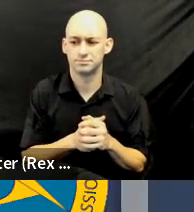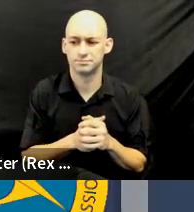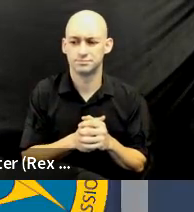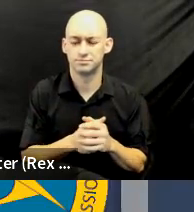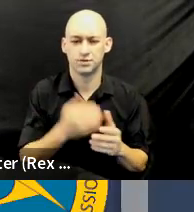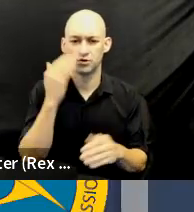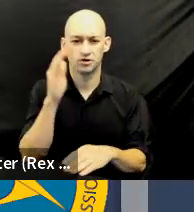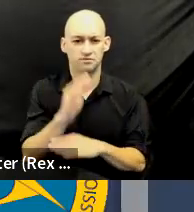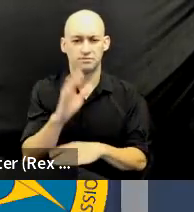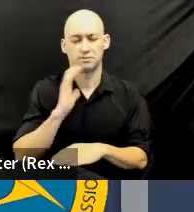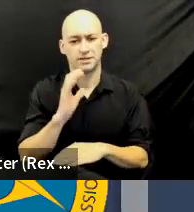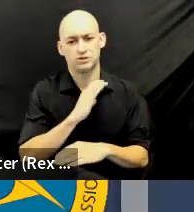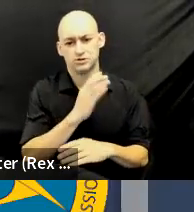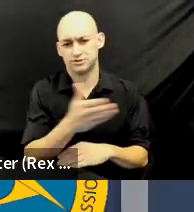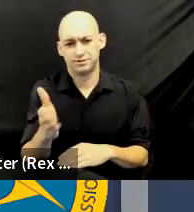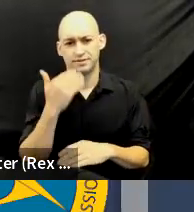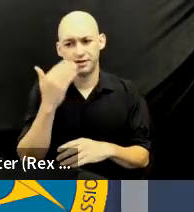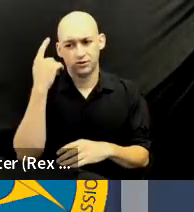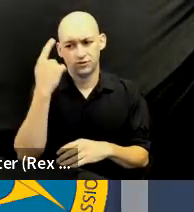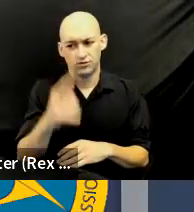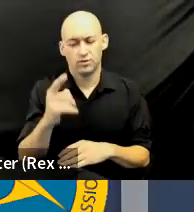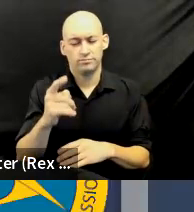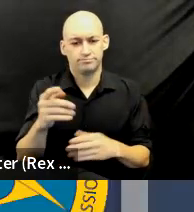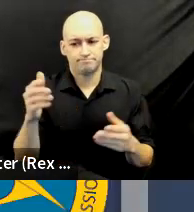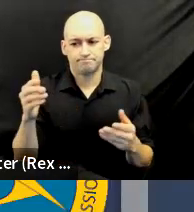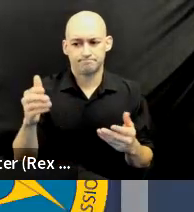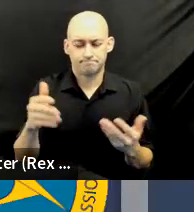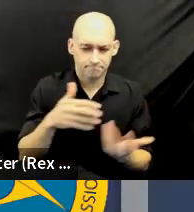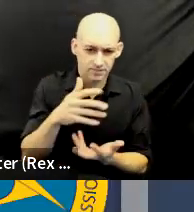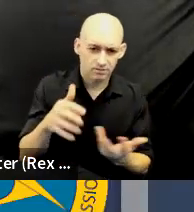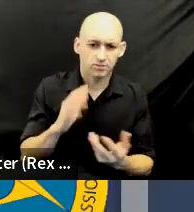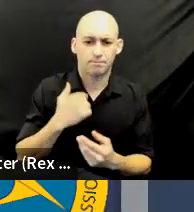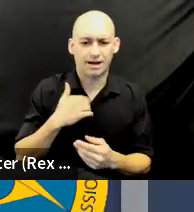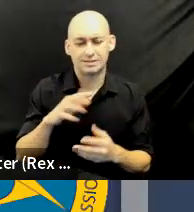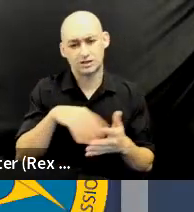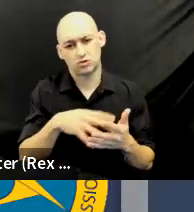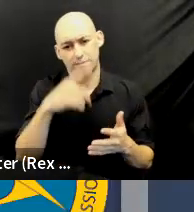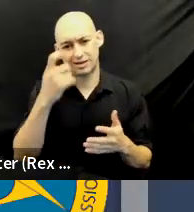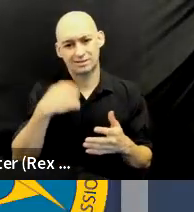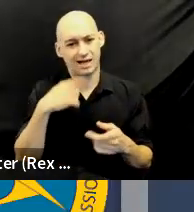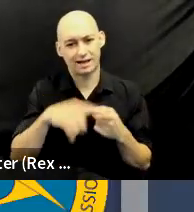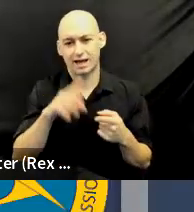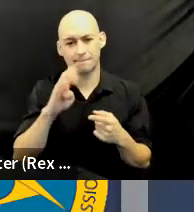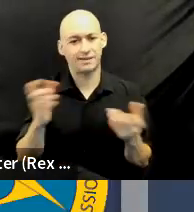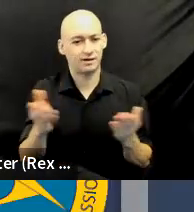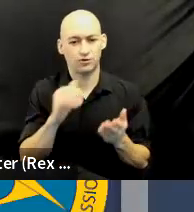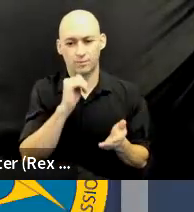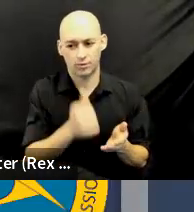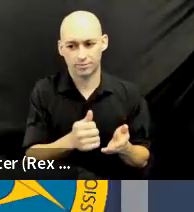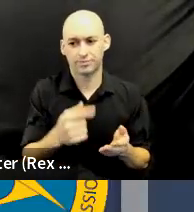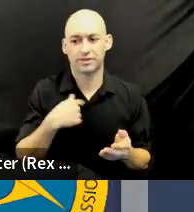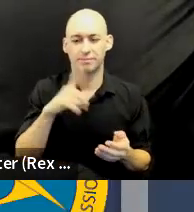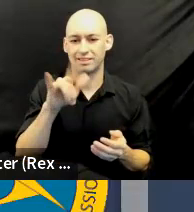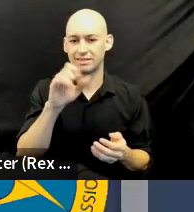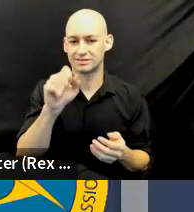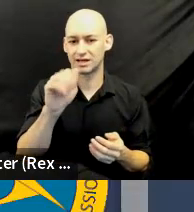Good evening, Commissioners, and thank you for accommodating my schedule since I cannot be here tomorrow. Lisa Middleton,